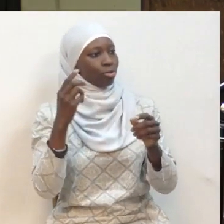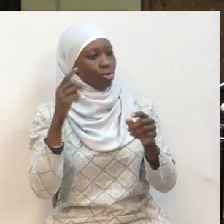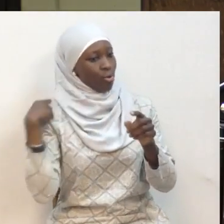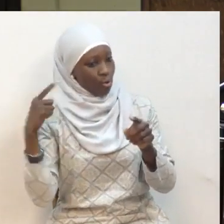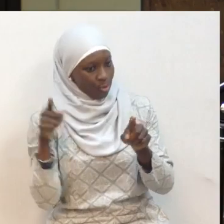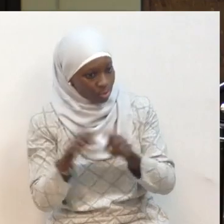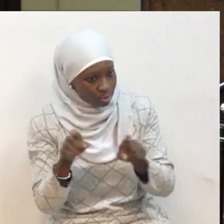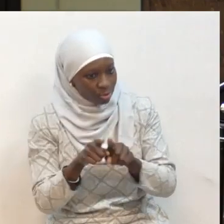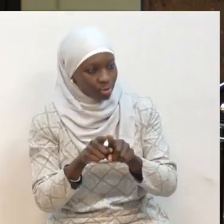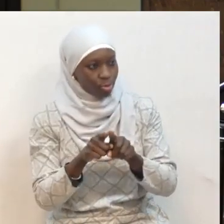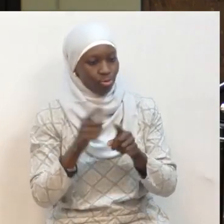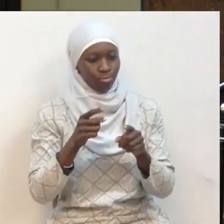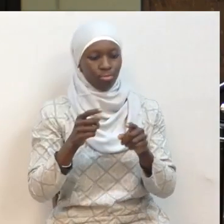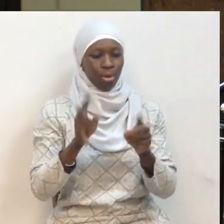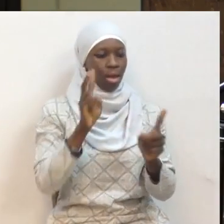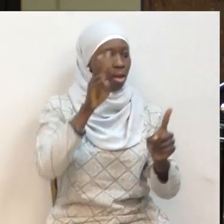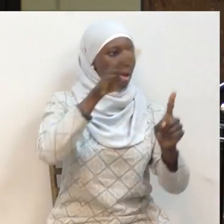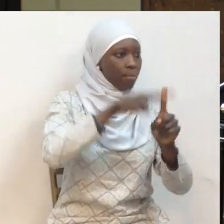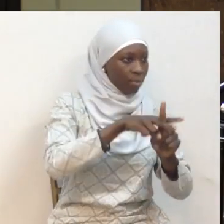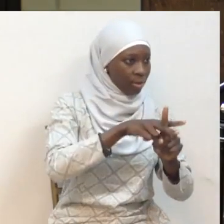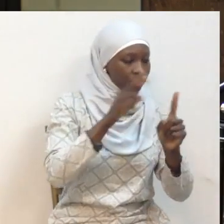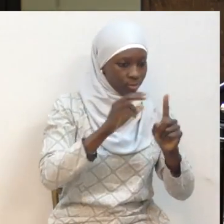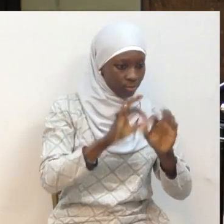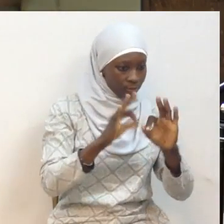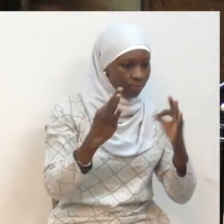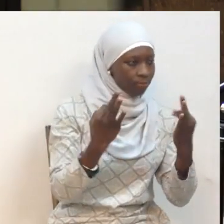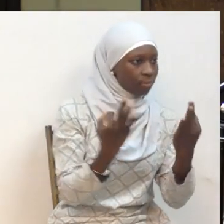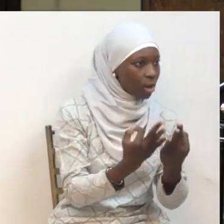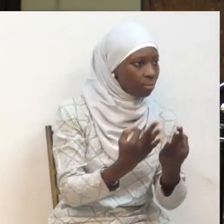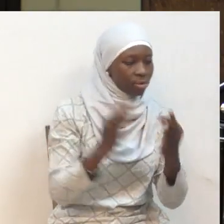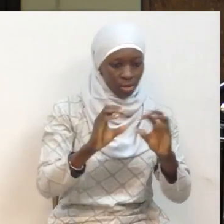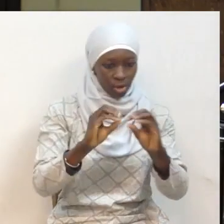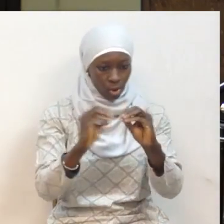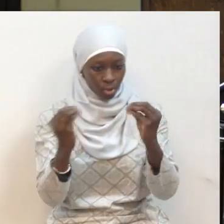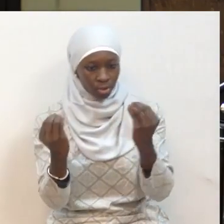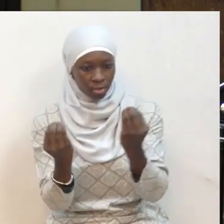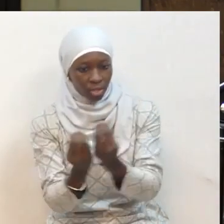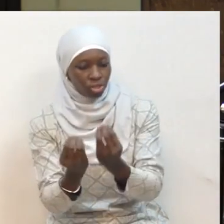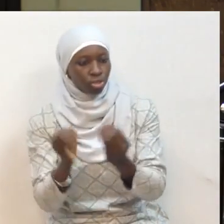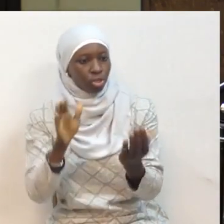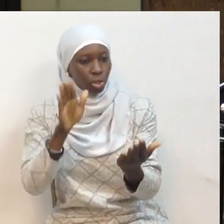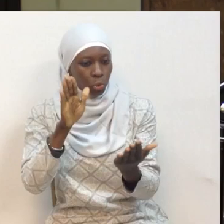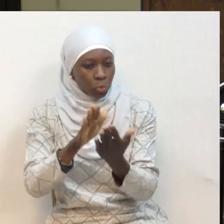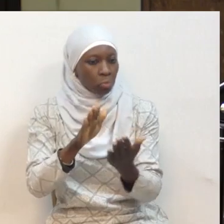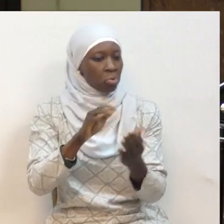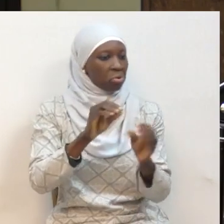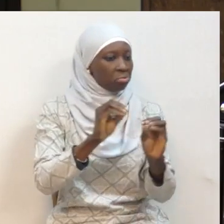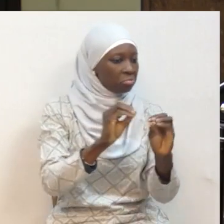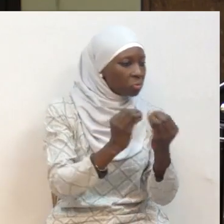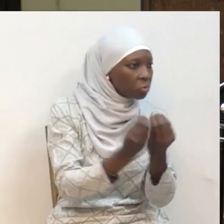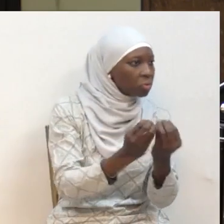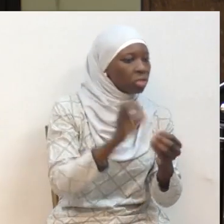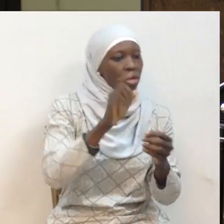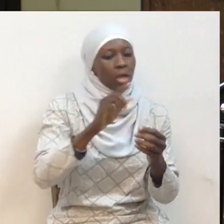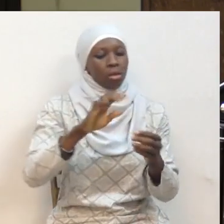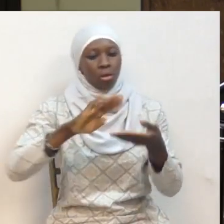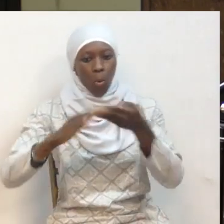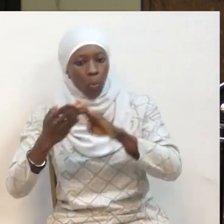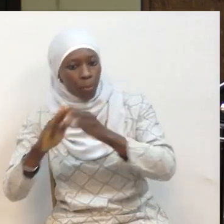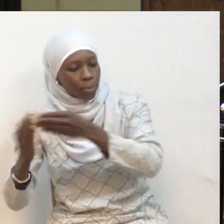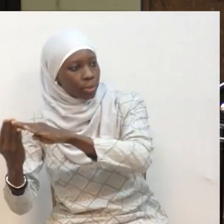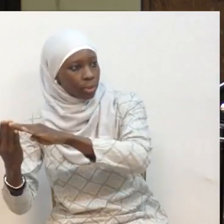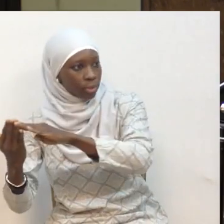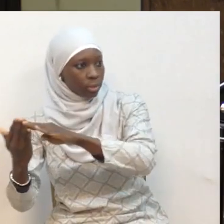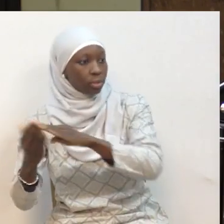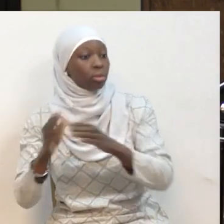for family, for organizations, for small institutions, for communities, as much as it is